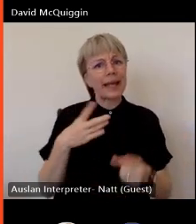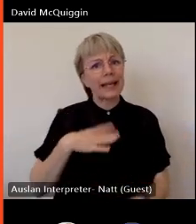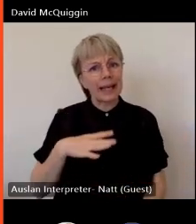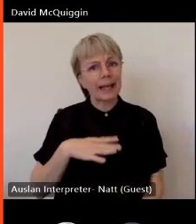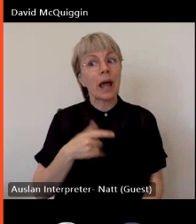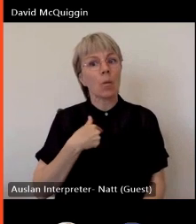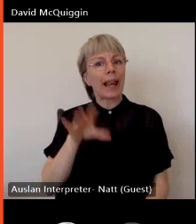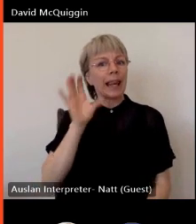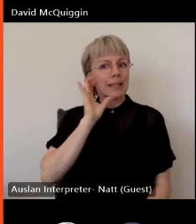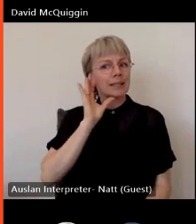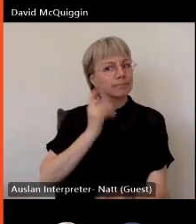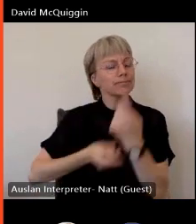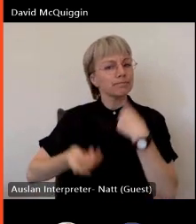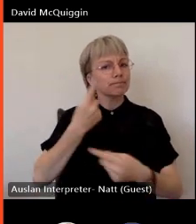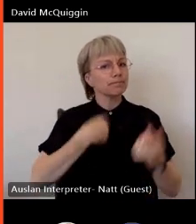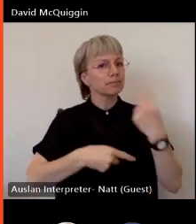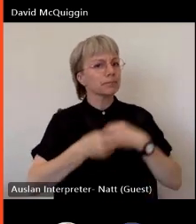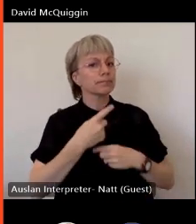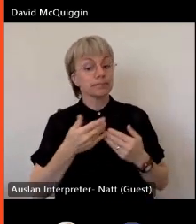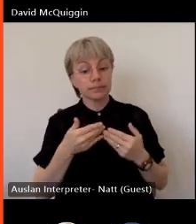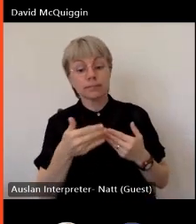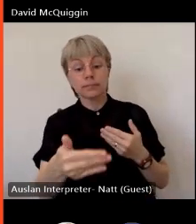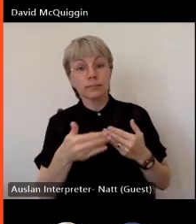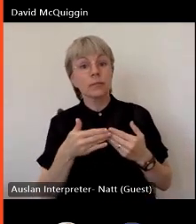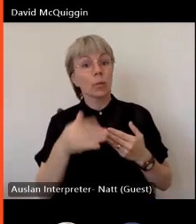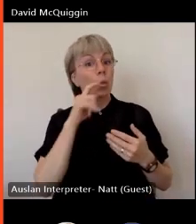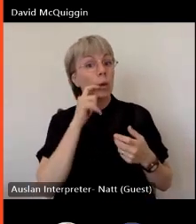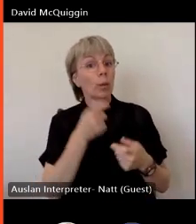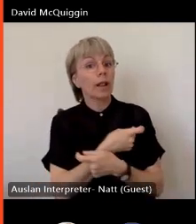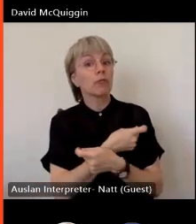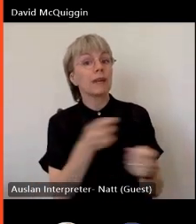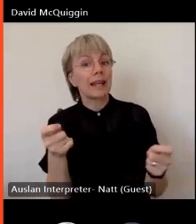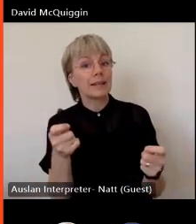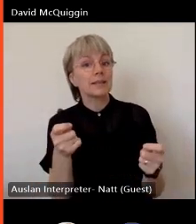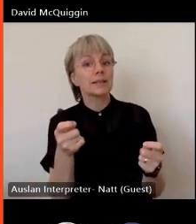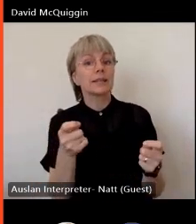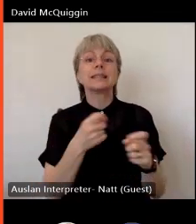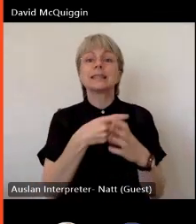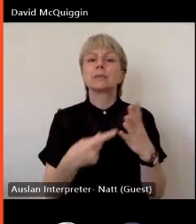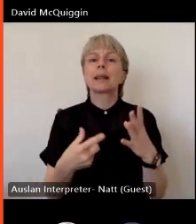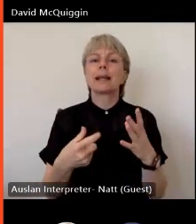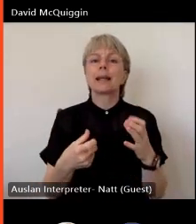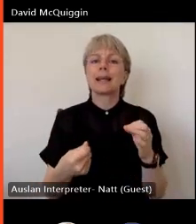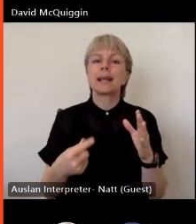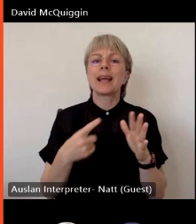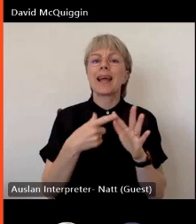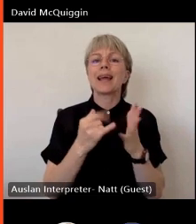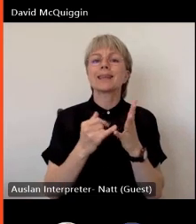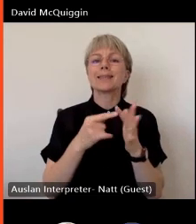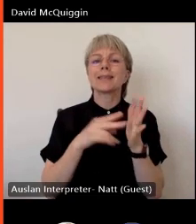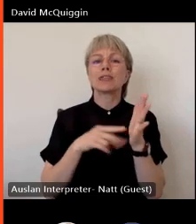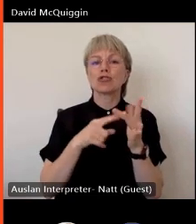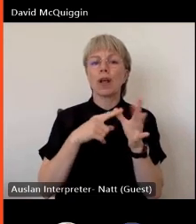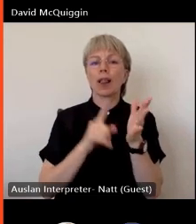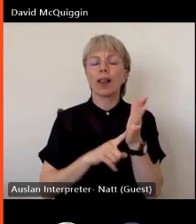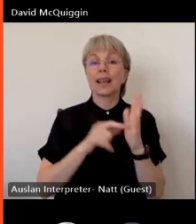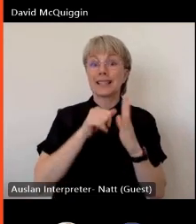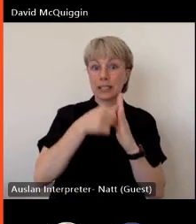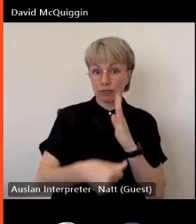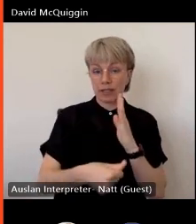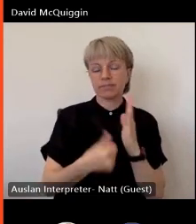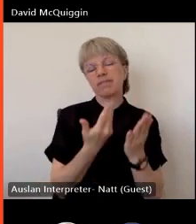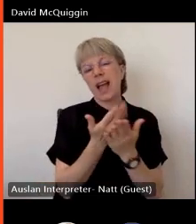coming weeks, we will be releasing our Disability Employment Essentials series, which is a series of how-to guides that will